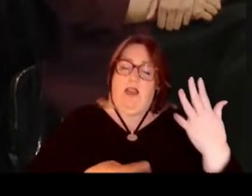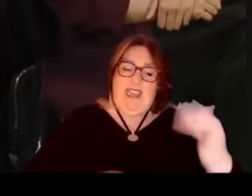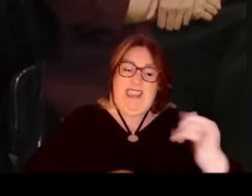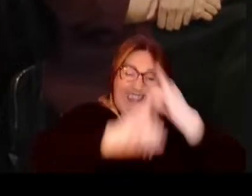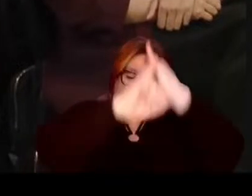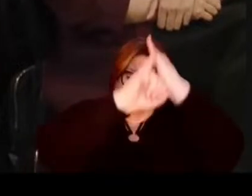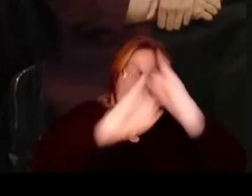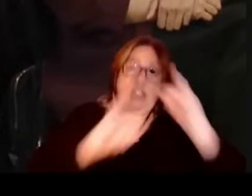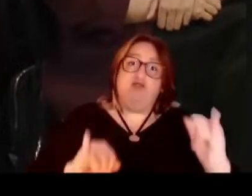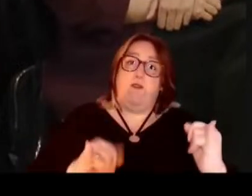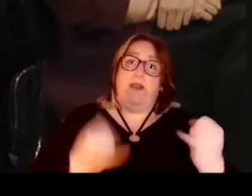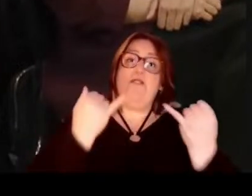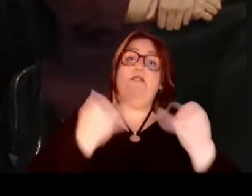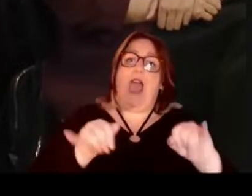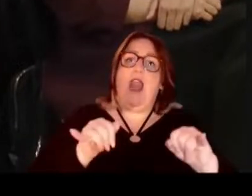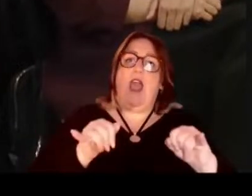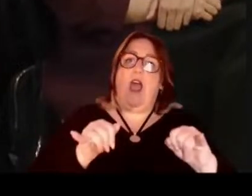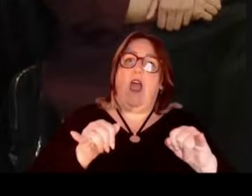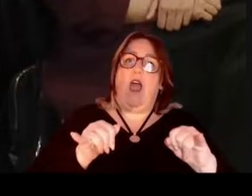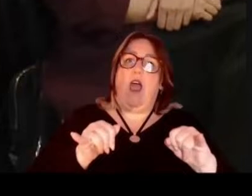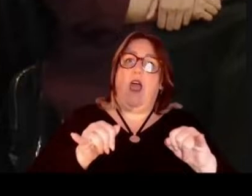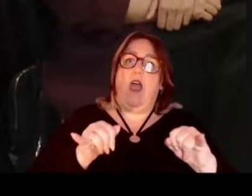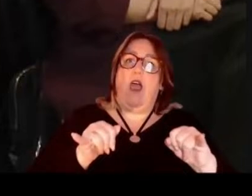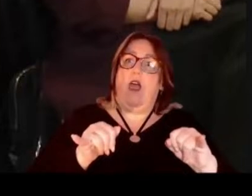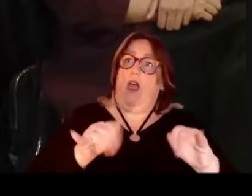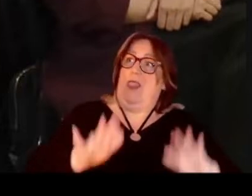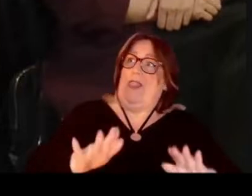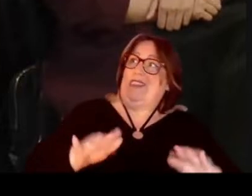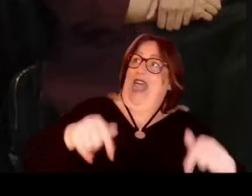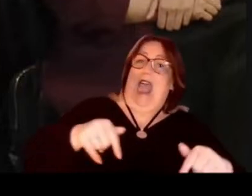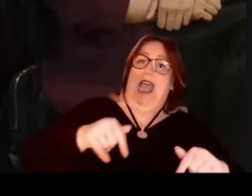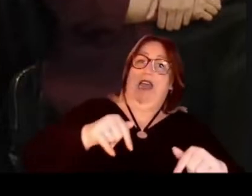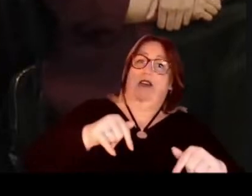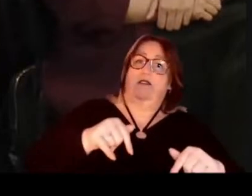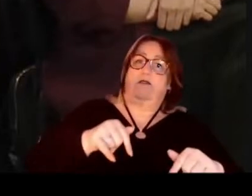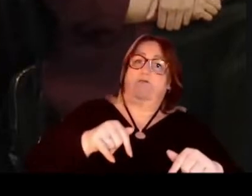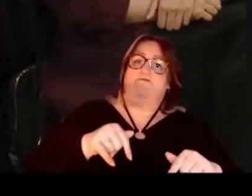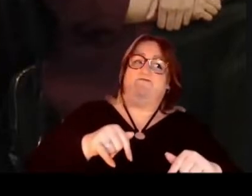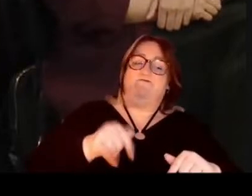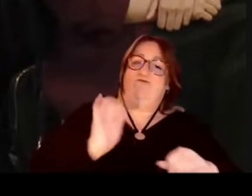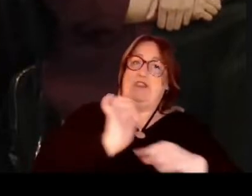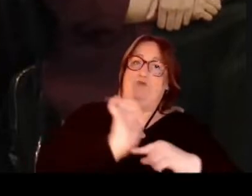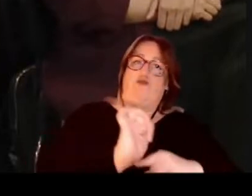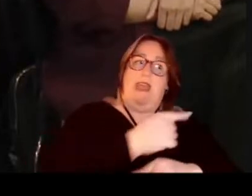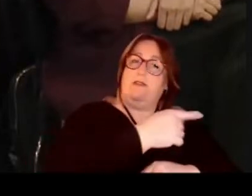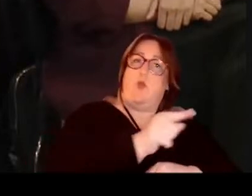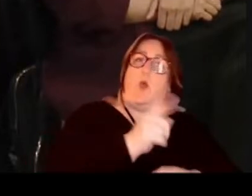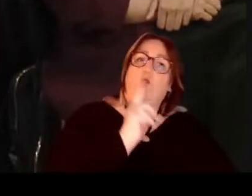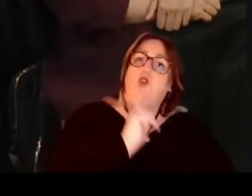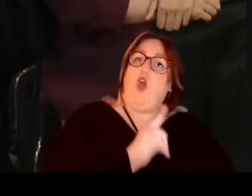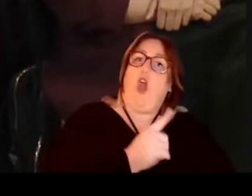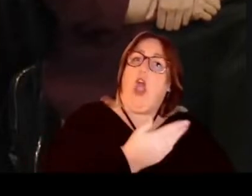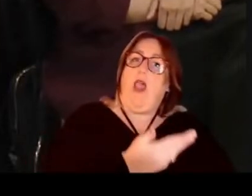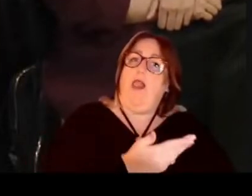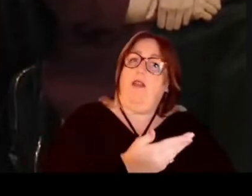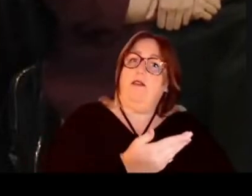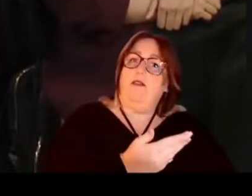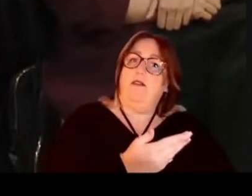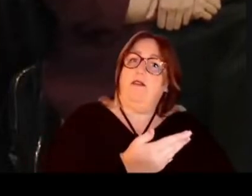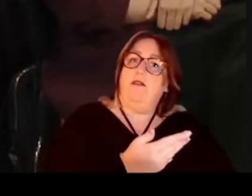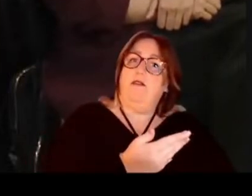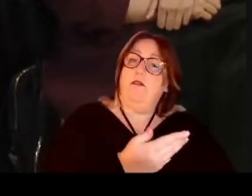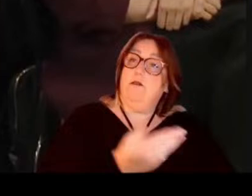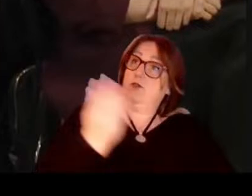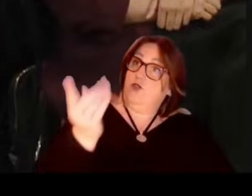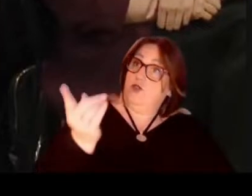young girls. Do you acknowledge that if that information had come out when the riots were happening, it would